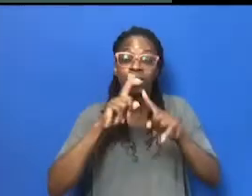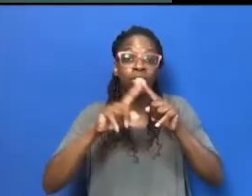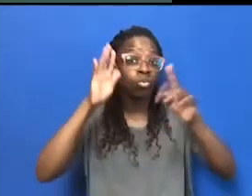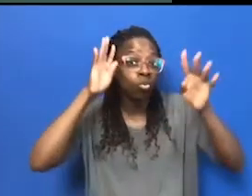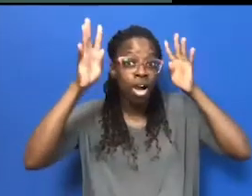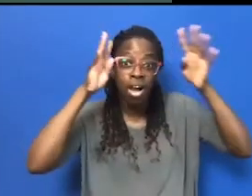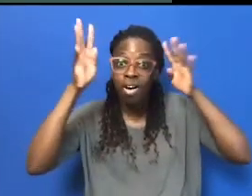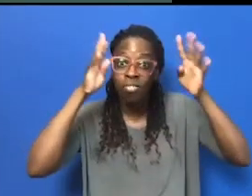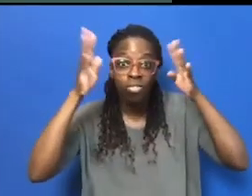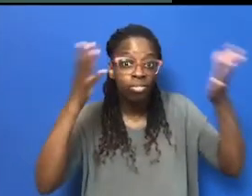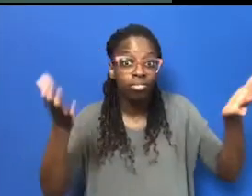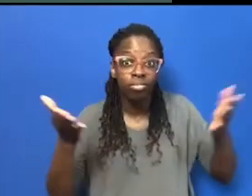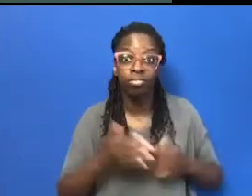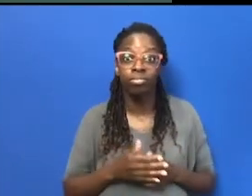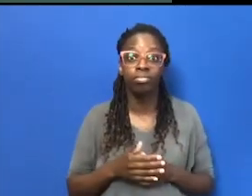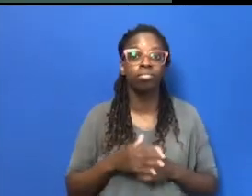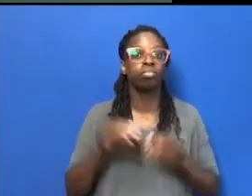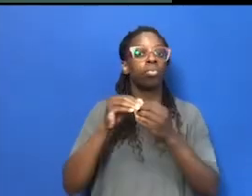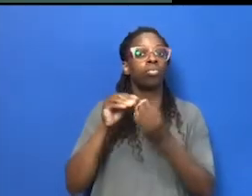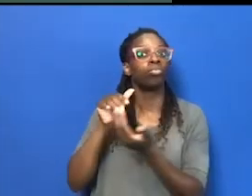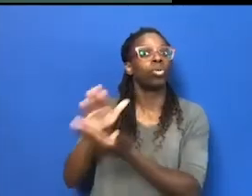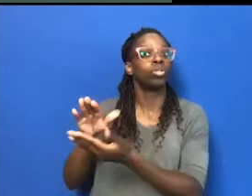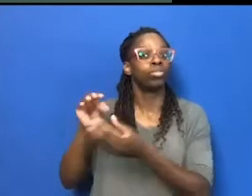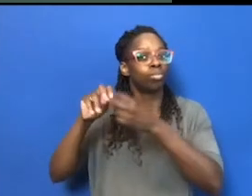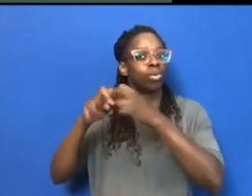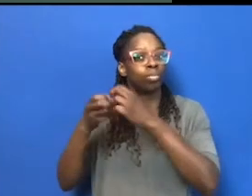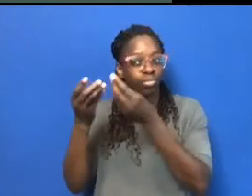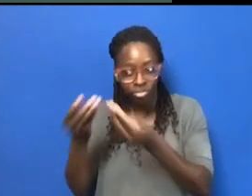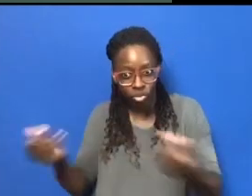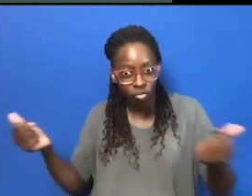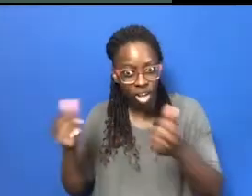problem solving. And those are all very important STEM